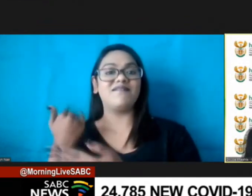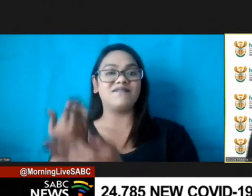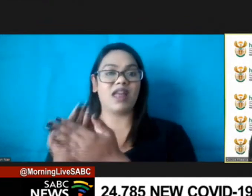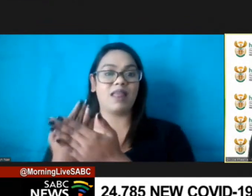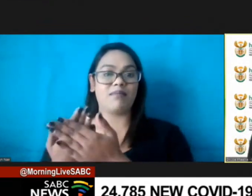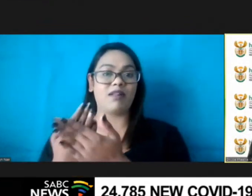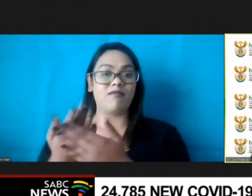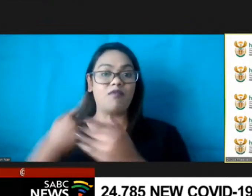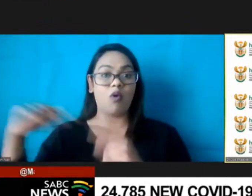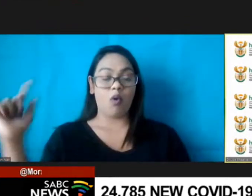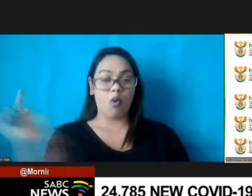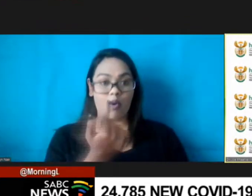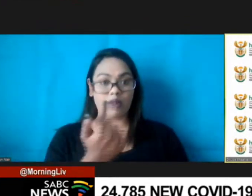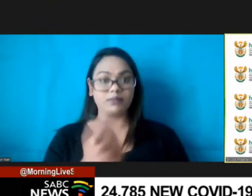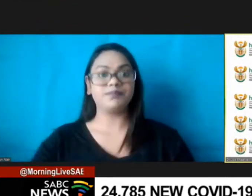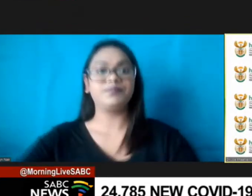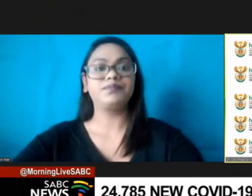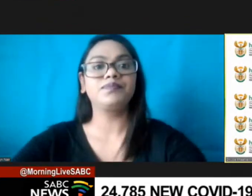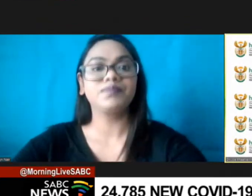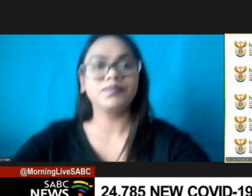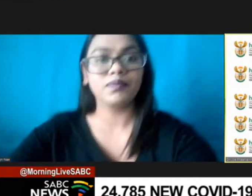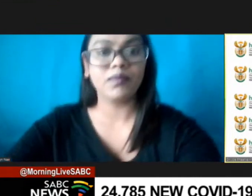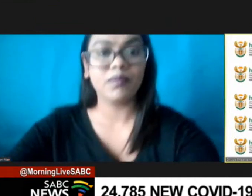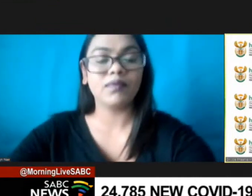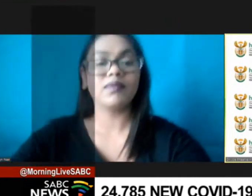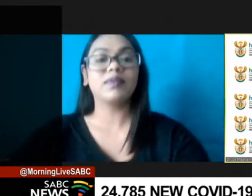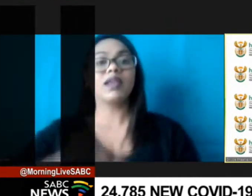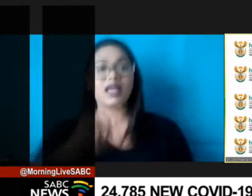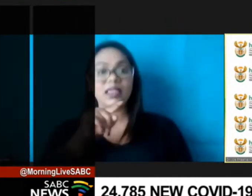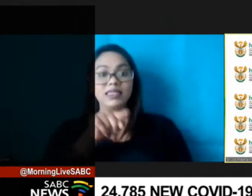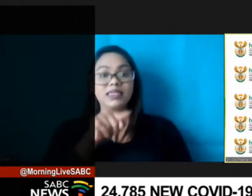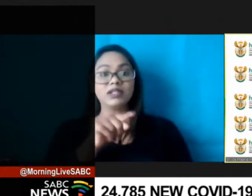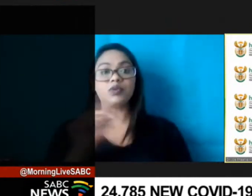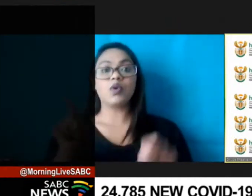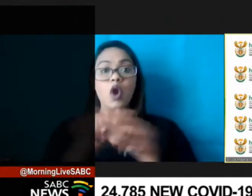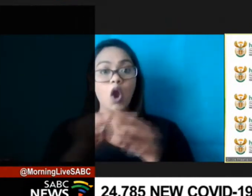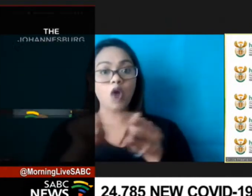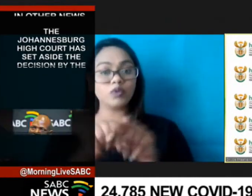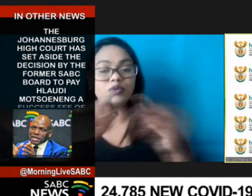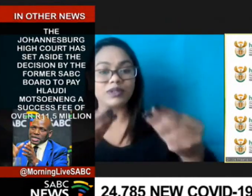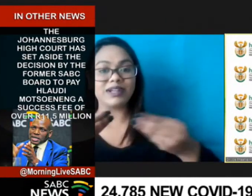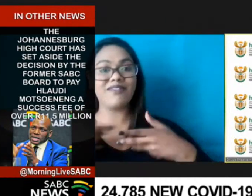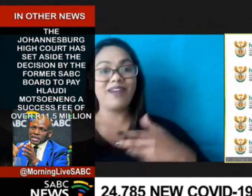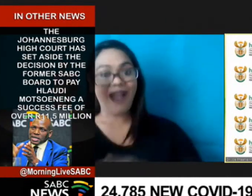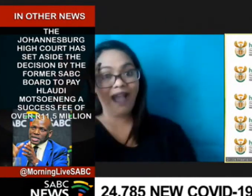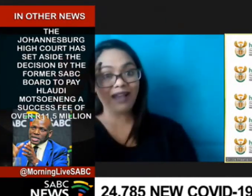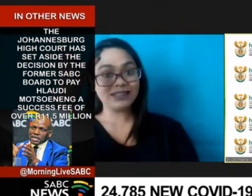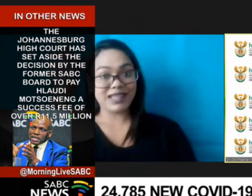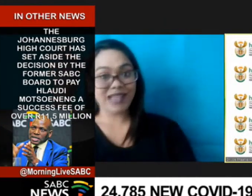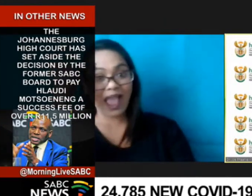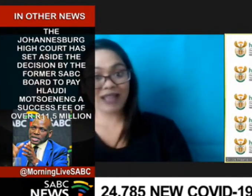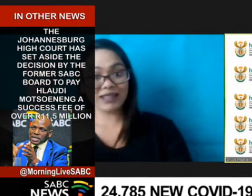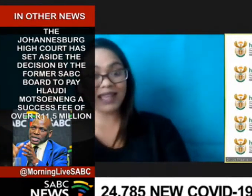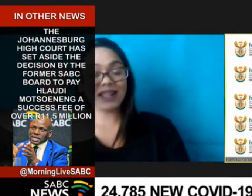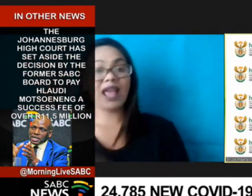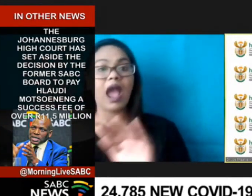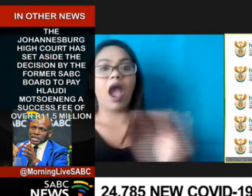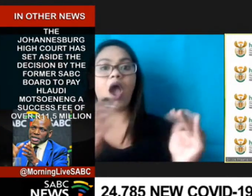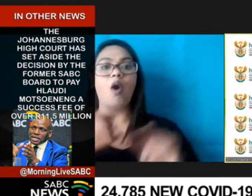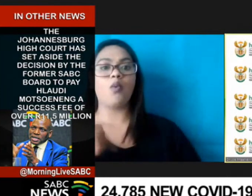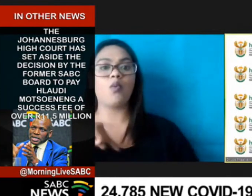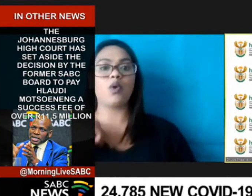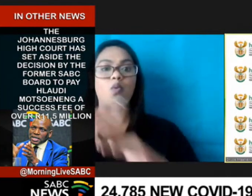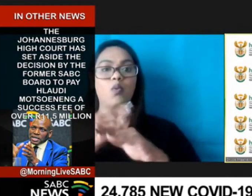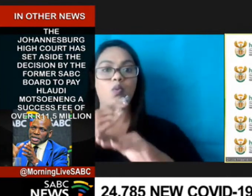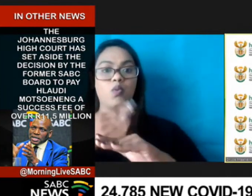give us an opportunity to share ideas as to how we can work together in facing this pandemic, as at